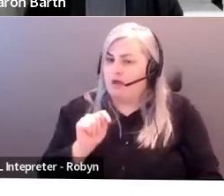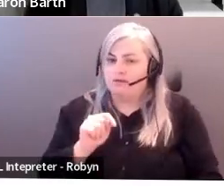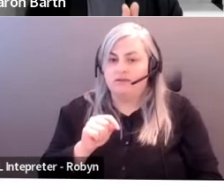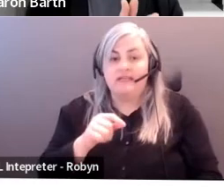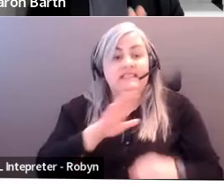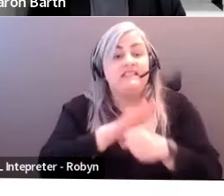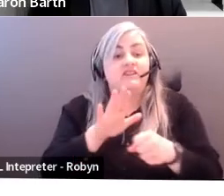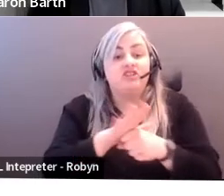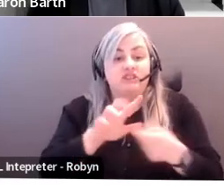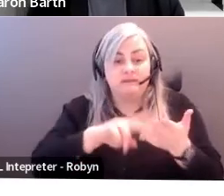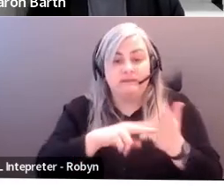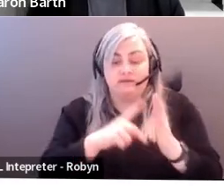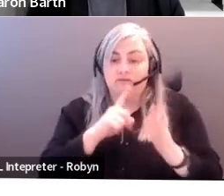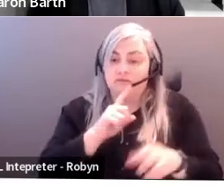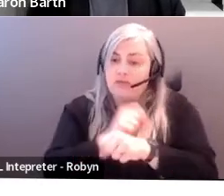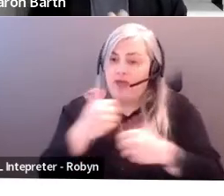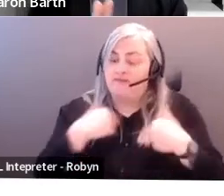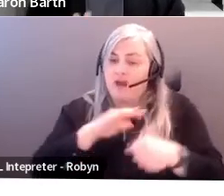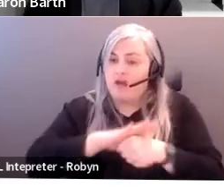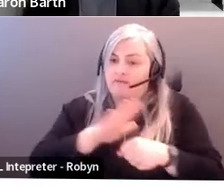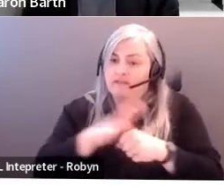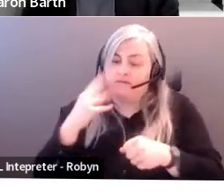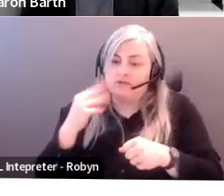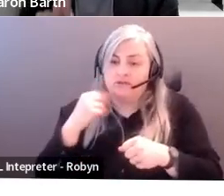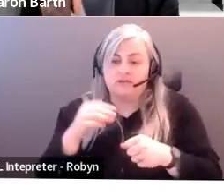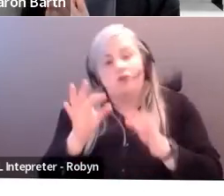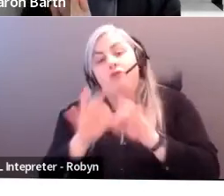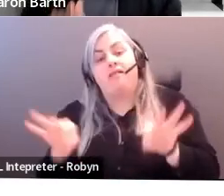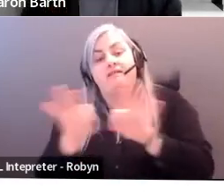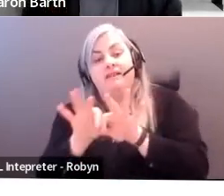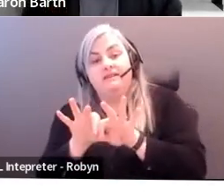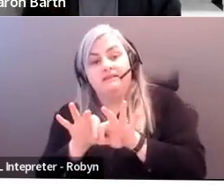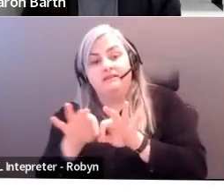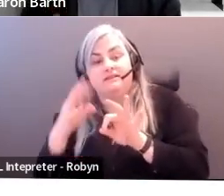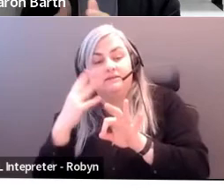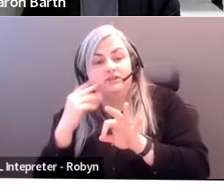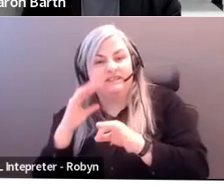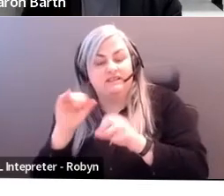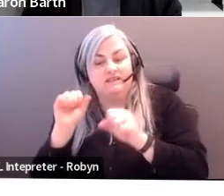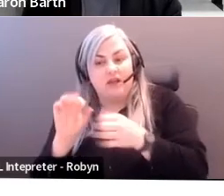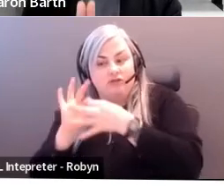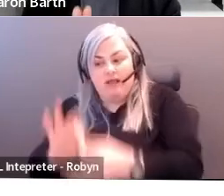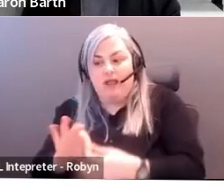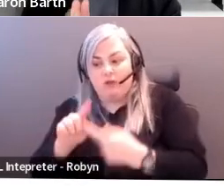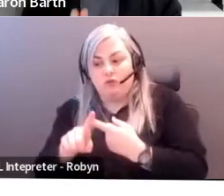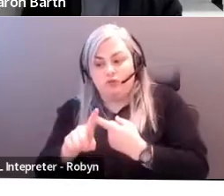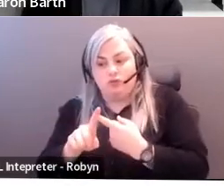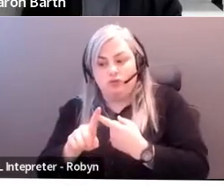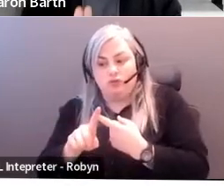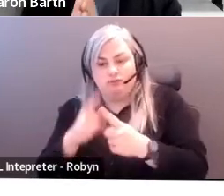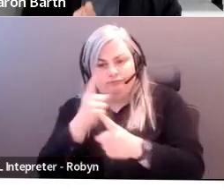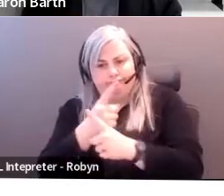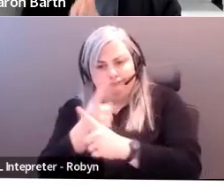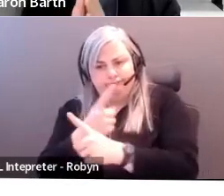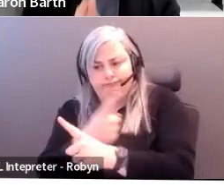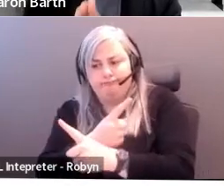Sufficient means, do I have enough experience? And relevant means, do I have experience that is related in the right ways